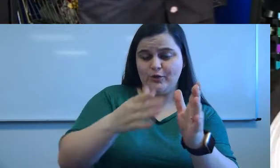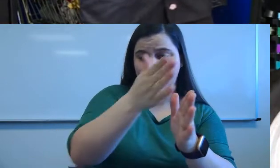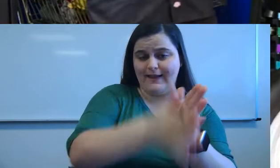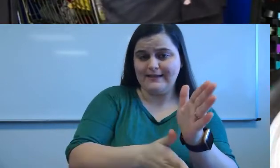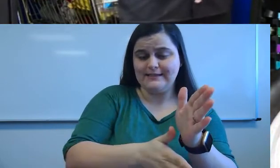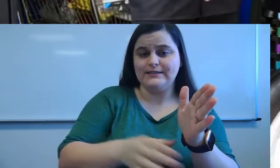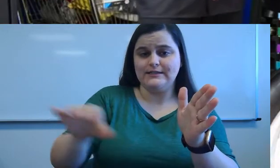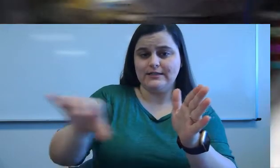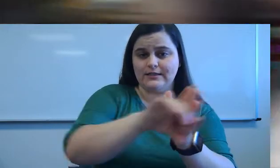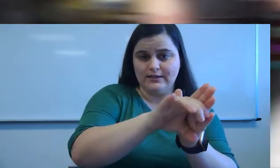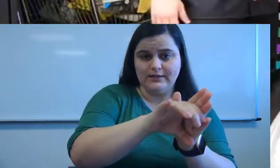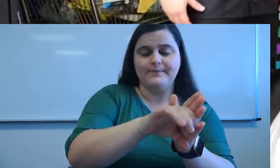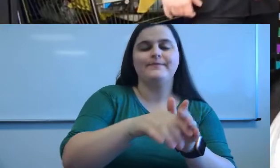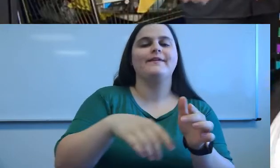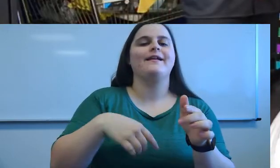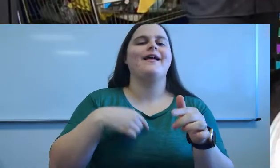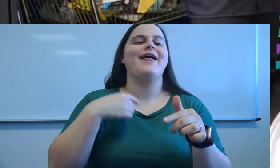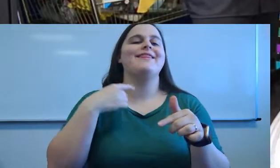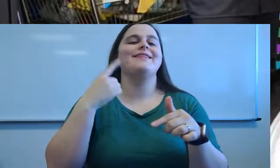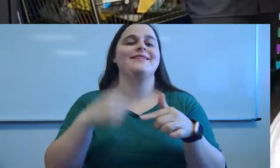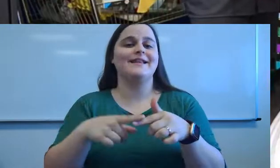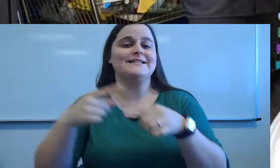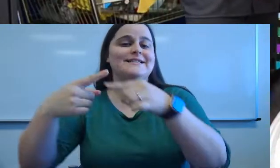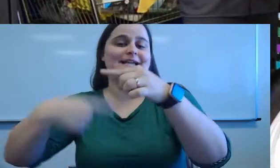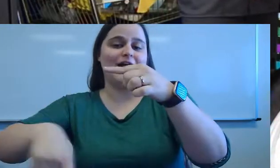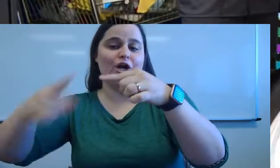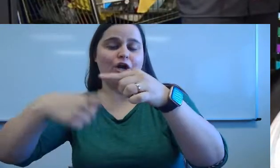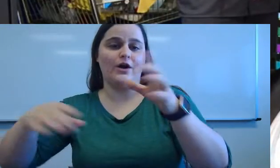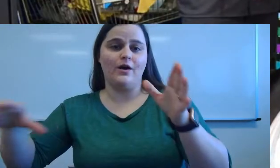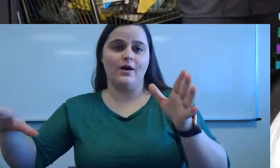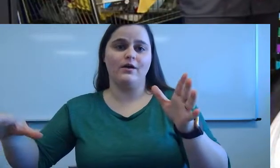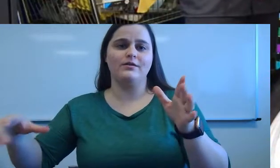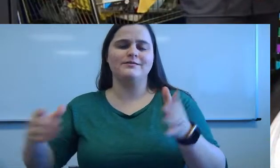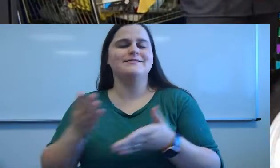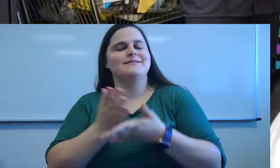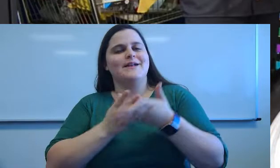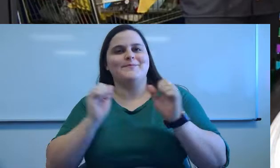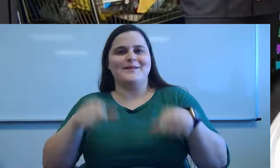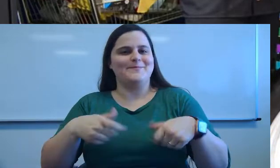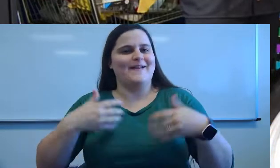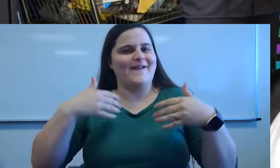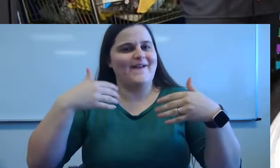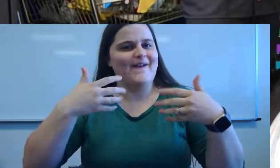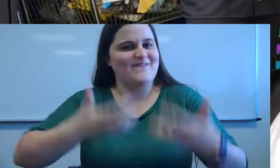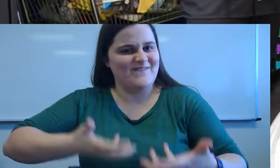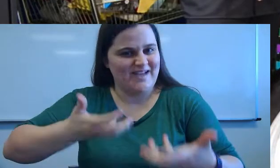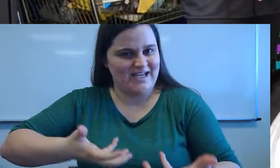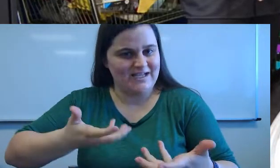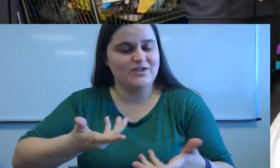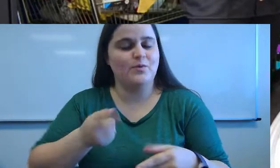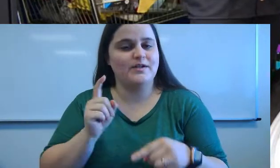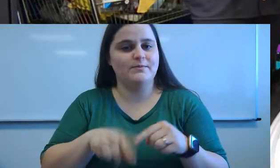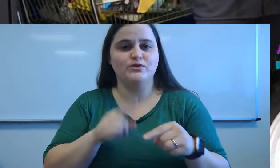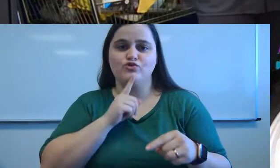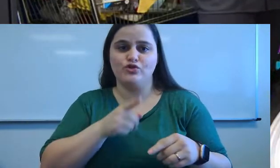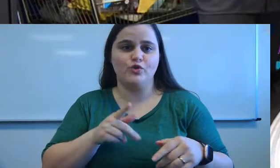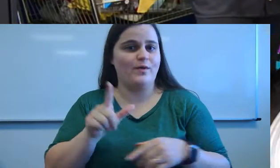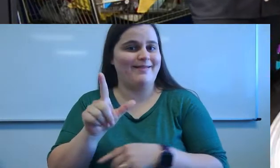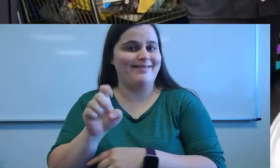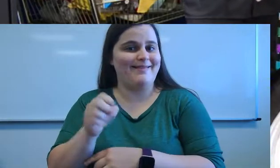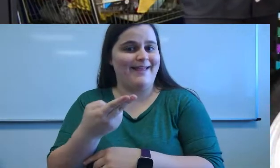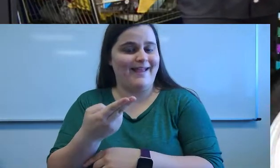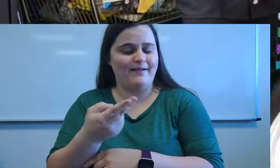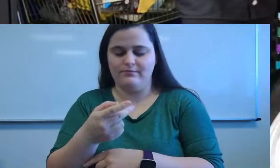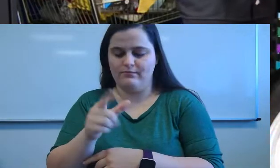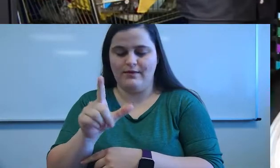Then we can go ahead and put our tire on. When we put the tires on, some tires can be really heavy. We want to make sure that we lift with our legs and